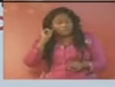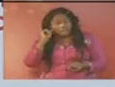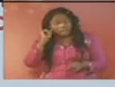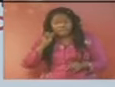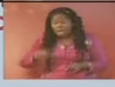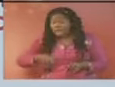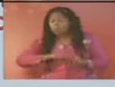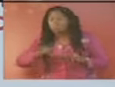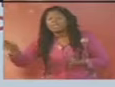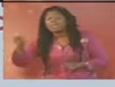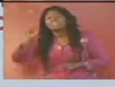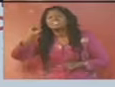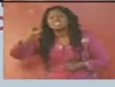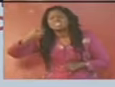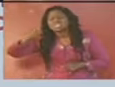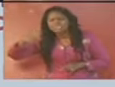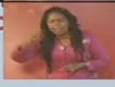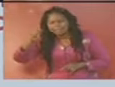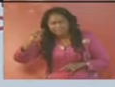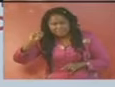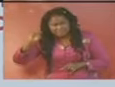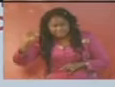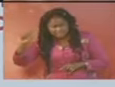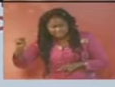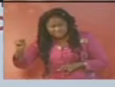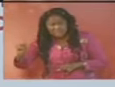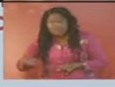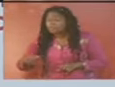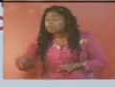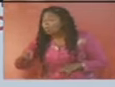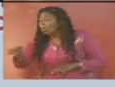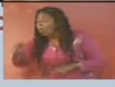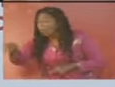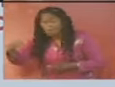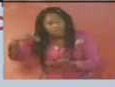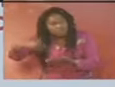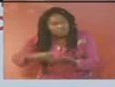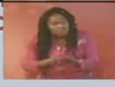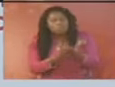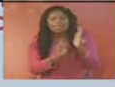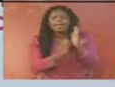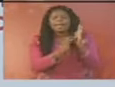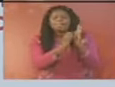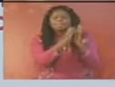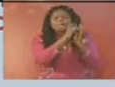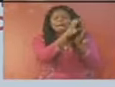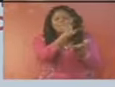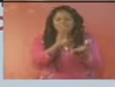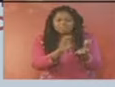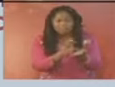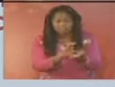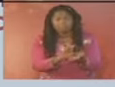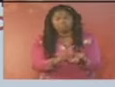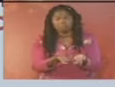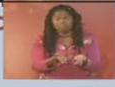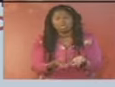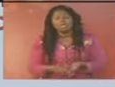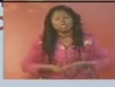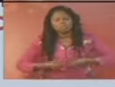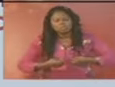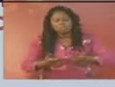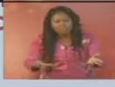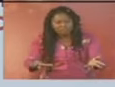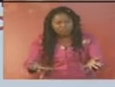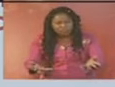the new CT SIM that we have launched there are providing radiation therapy free of charge